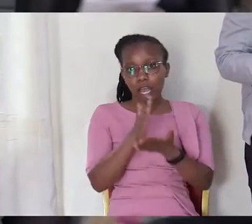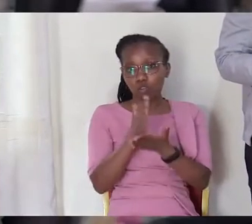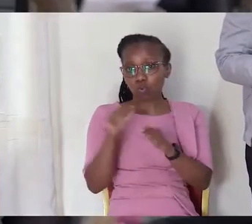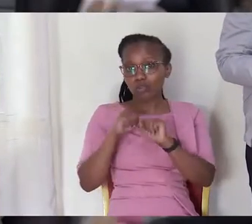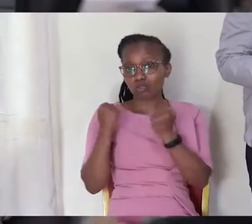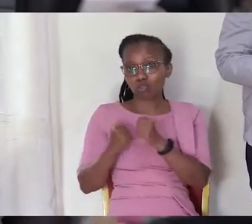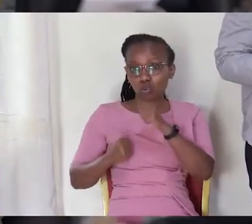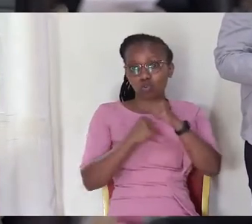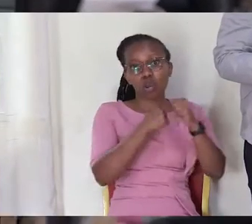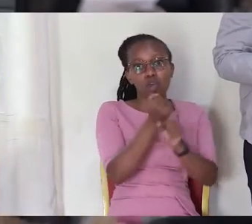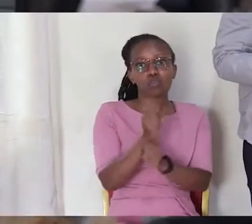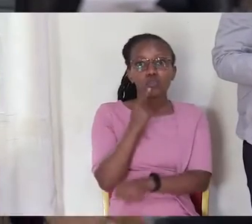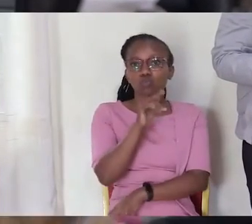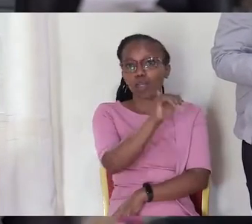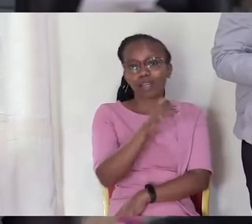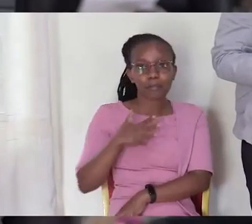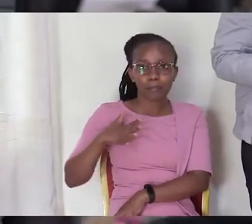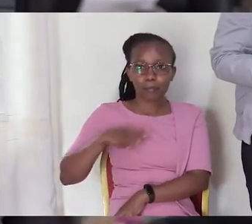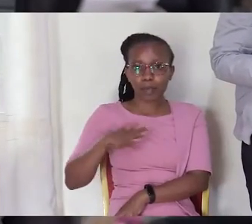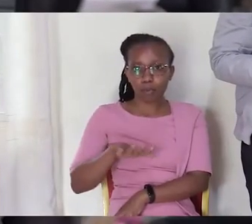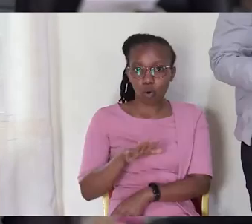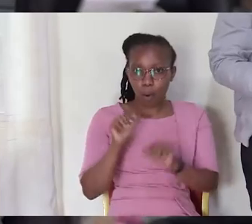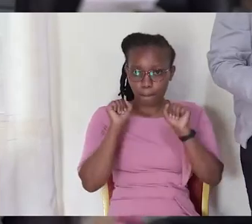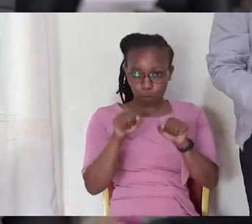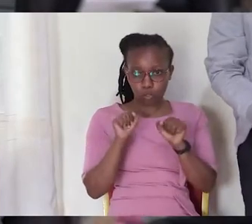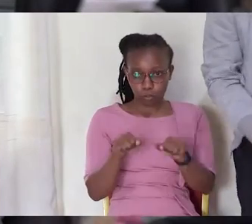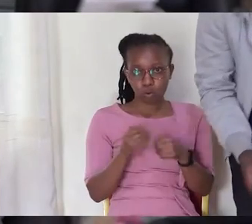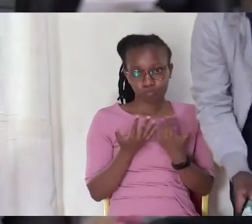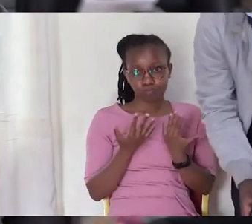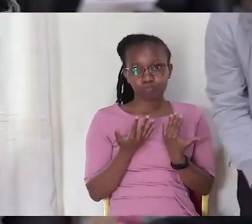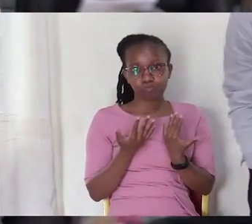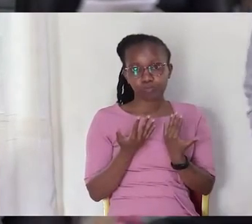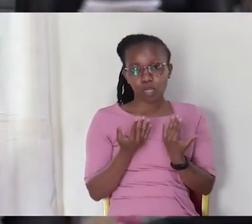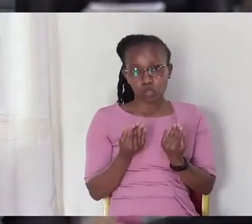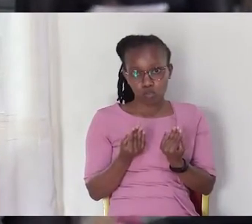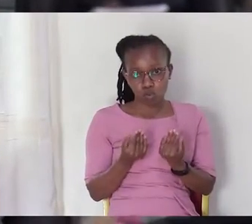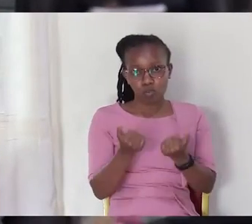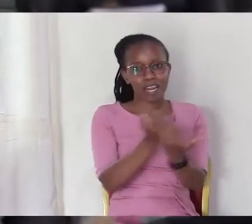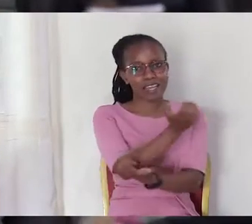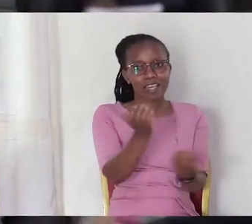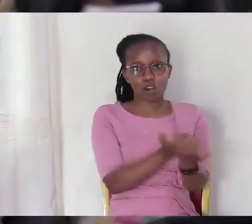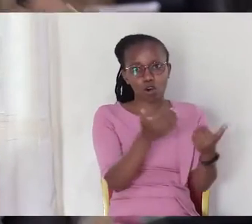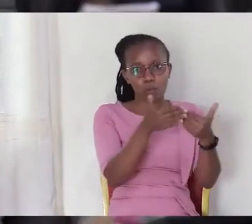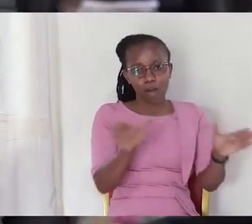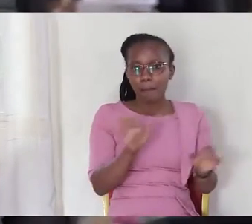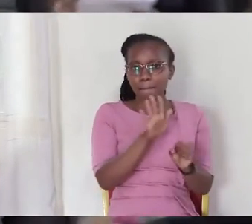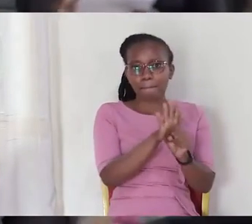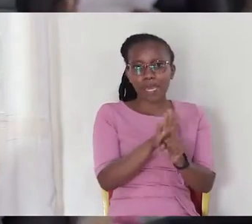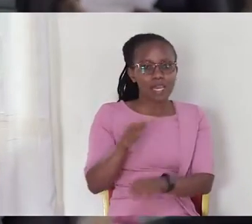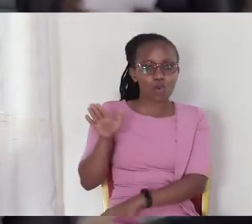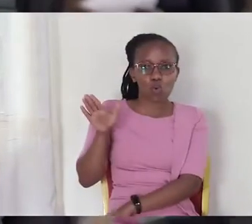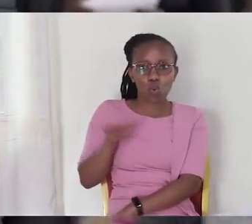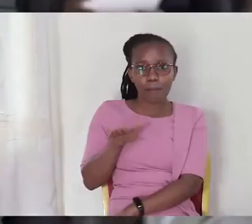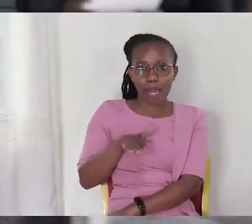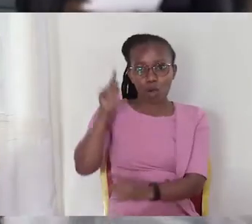ensure that people are also able to overcome that. And of course, a lot of economic loss, because a big number of women were